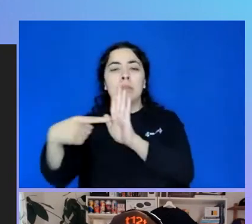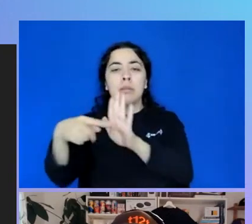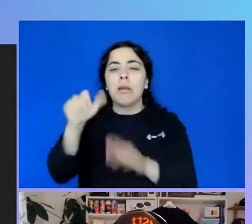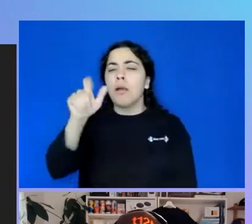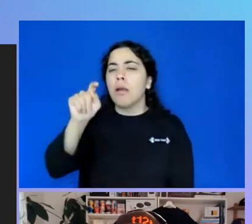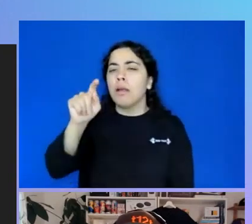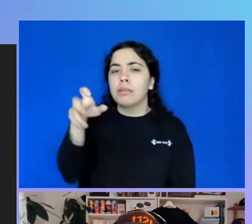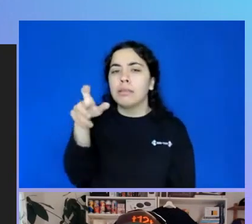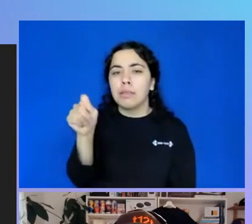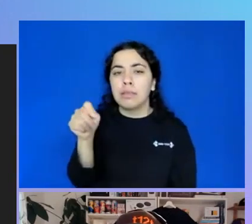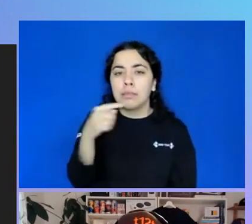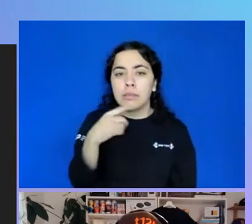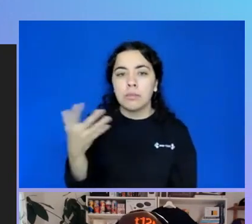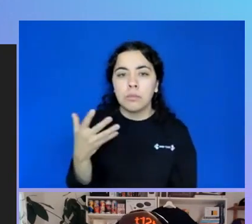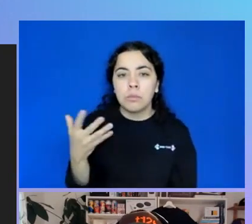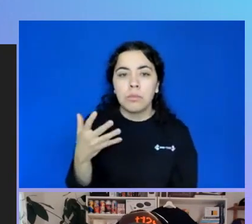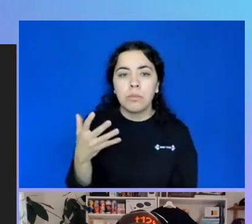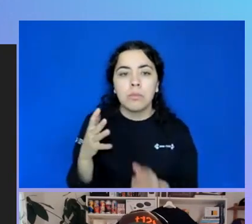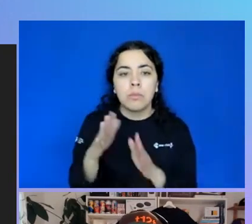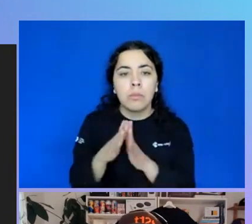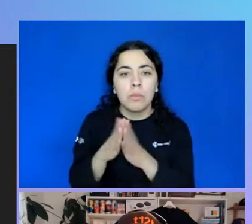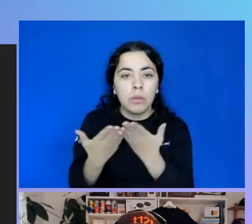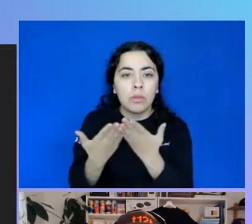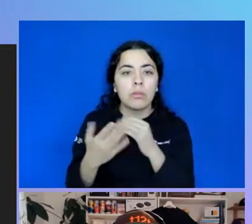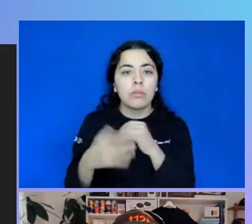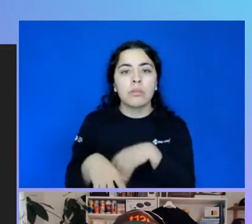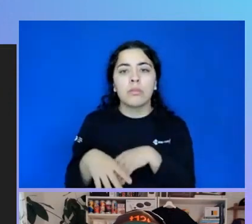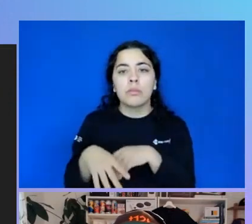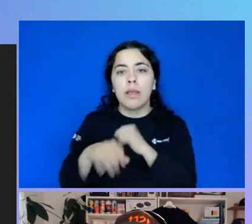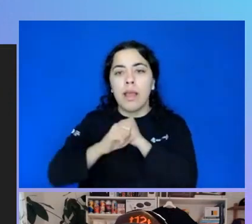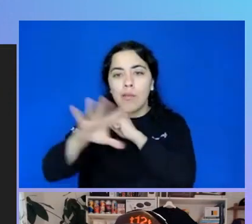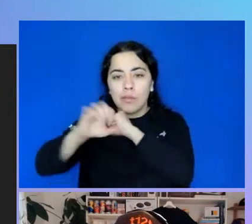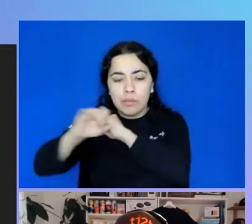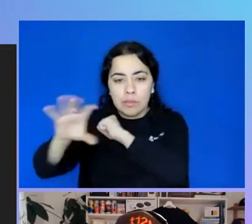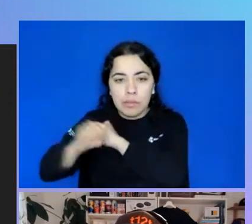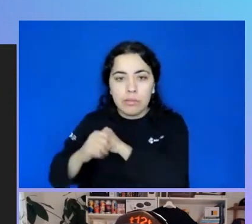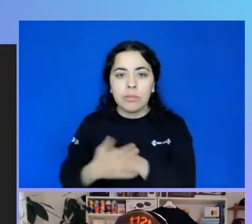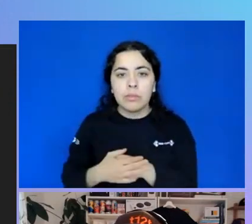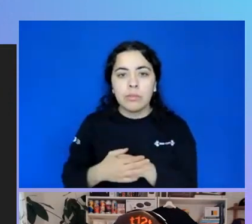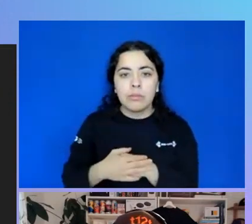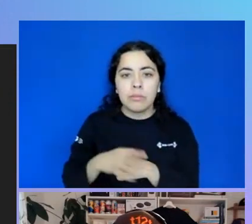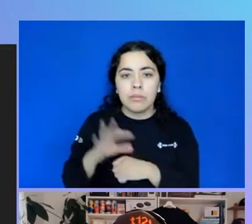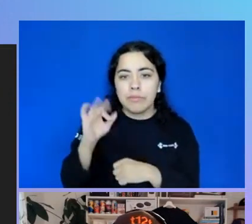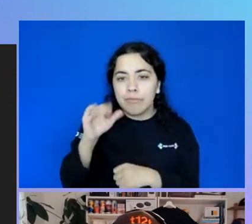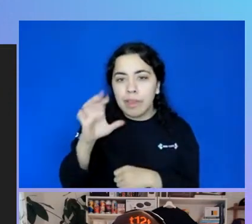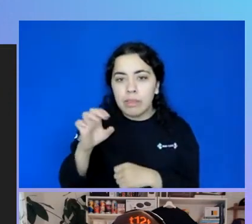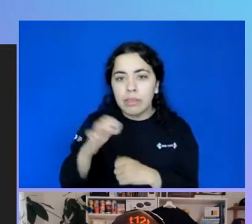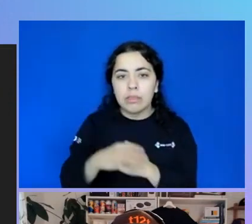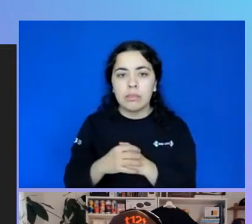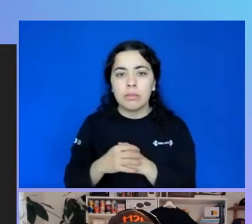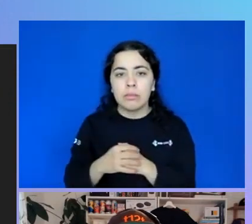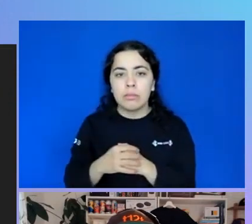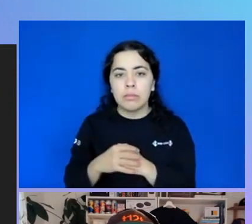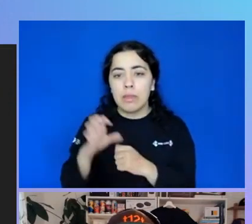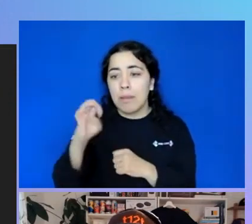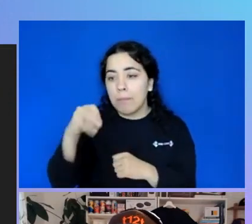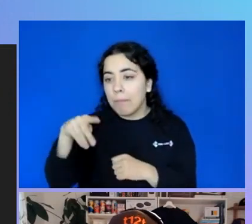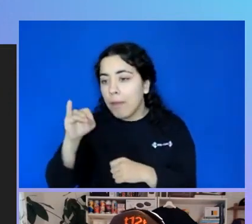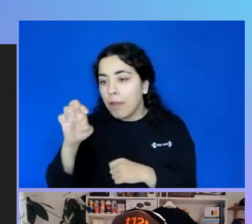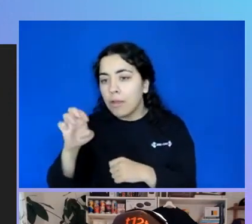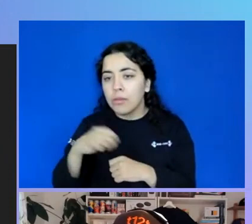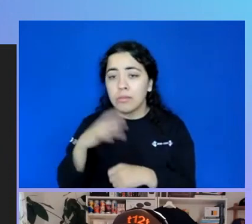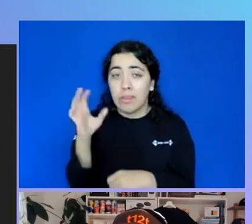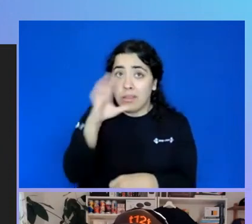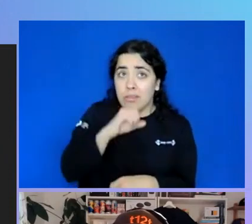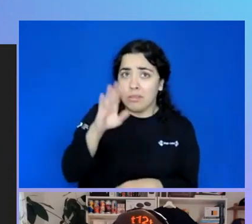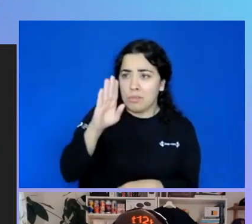book, art, advertisement, face, and firearm, which I guess Barbie is the